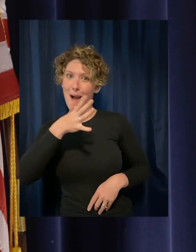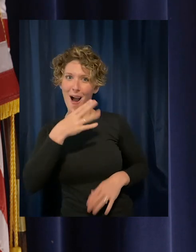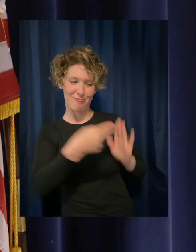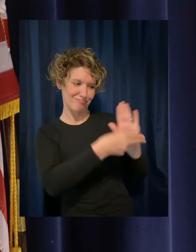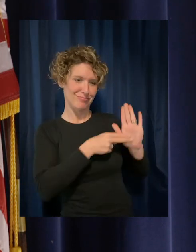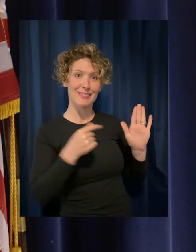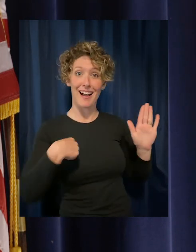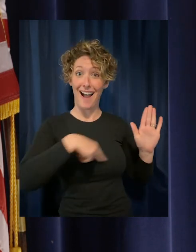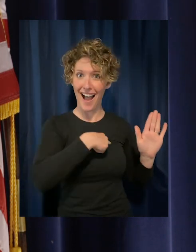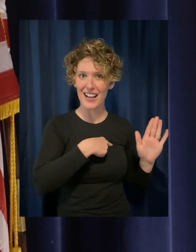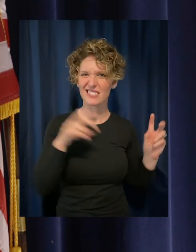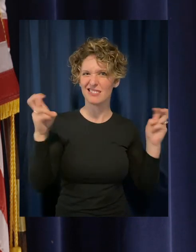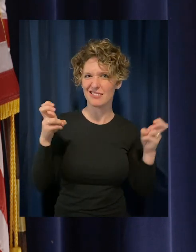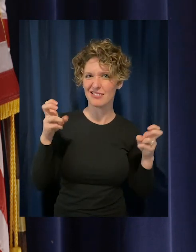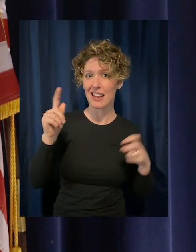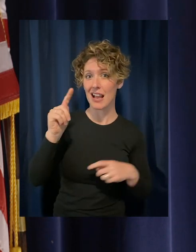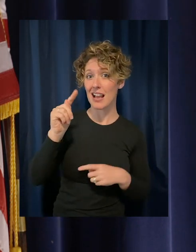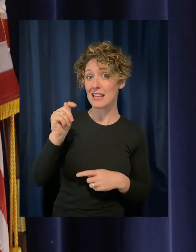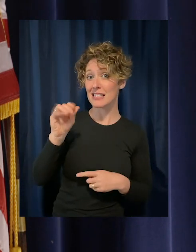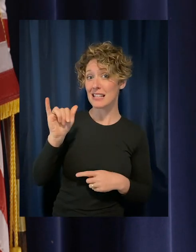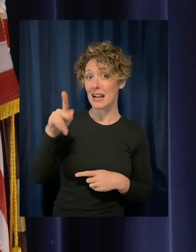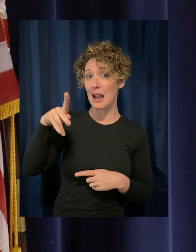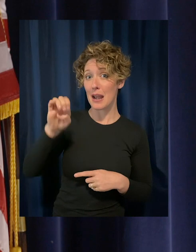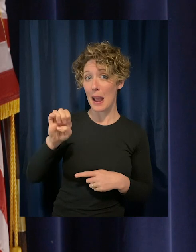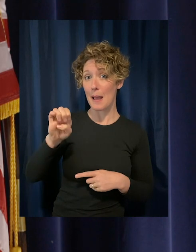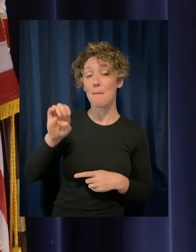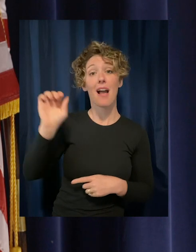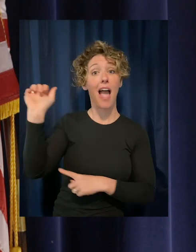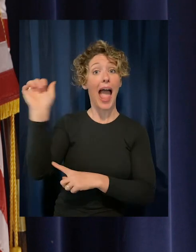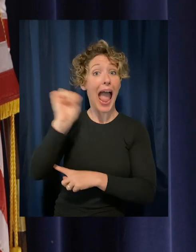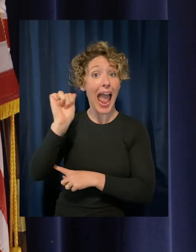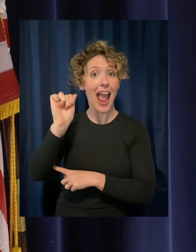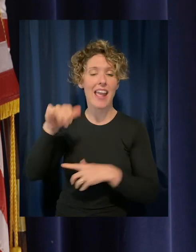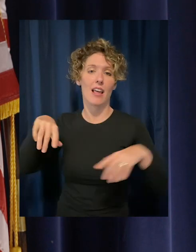it better myself. What